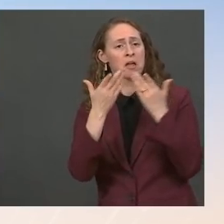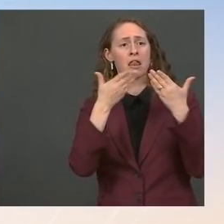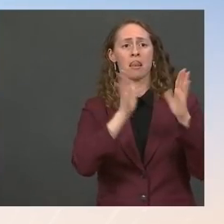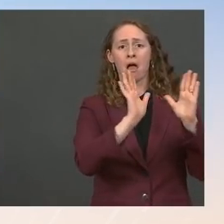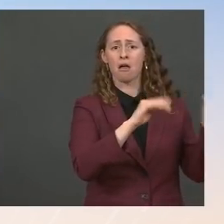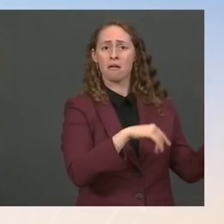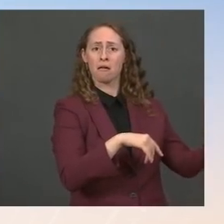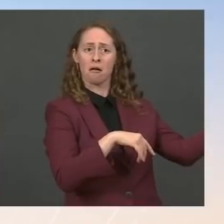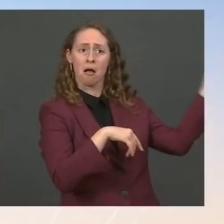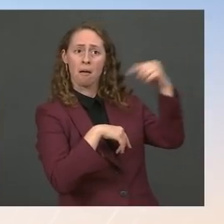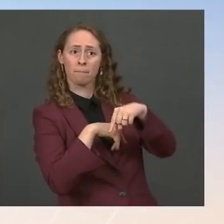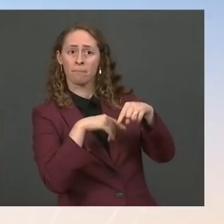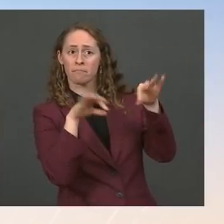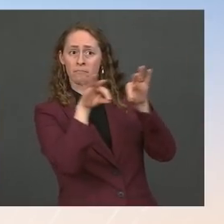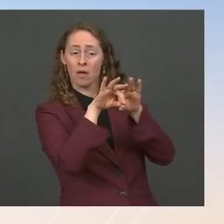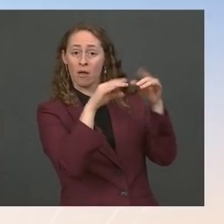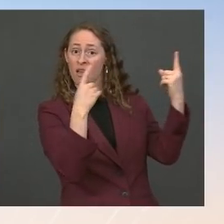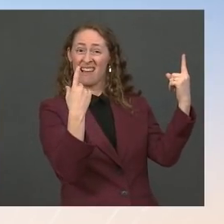one shot?